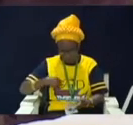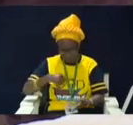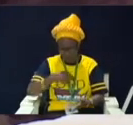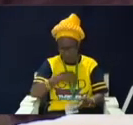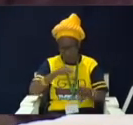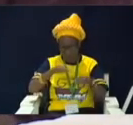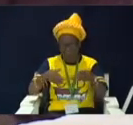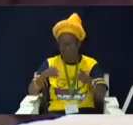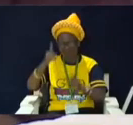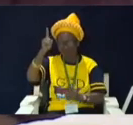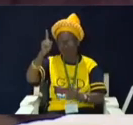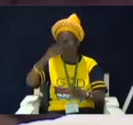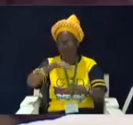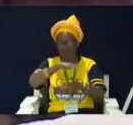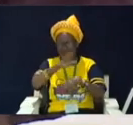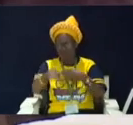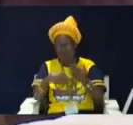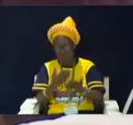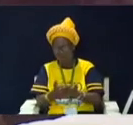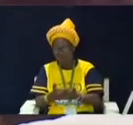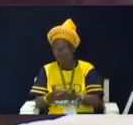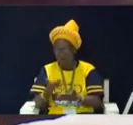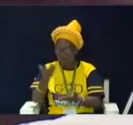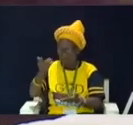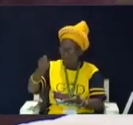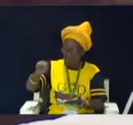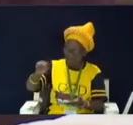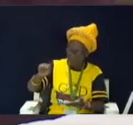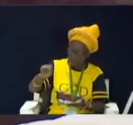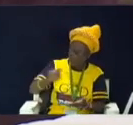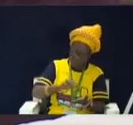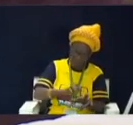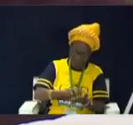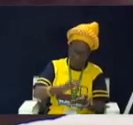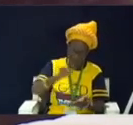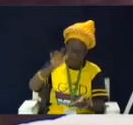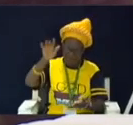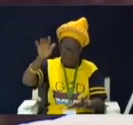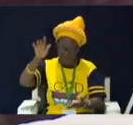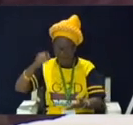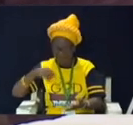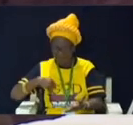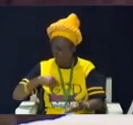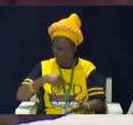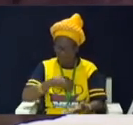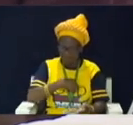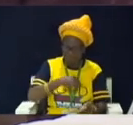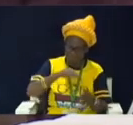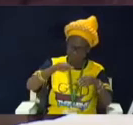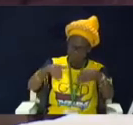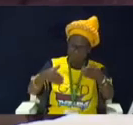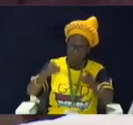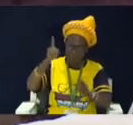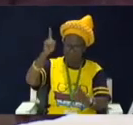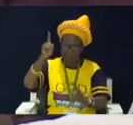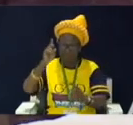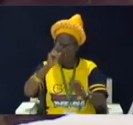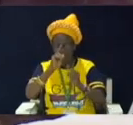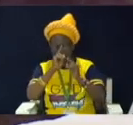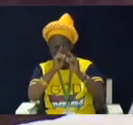Amen. We give you all the glory. We give you